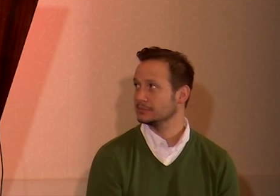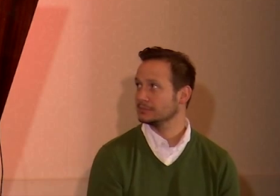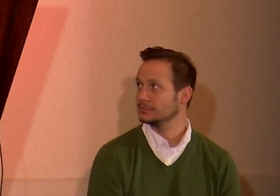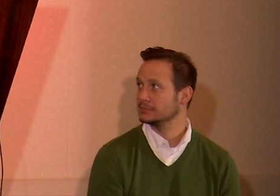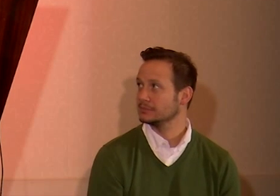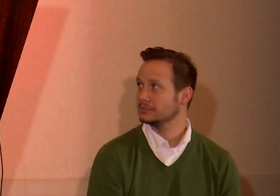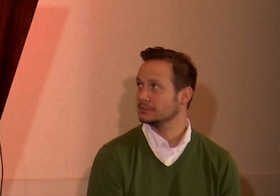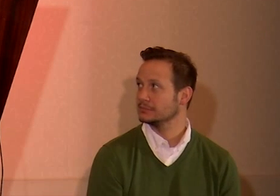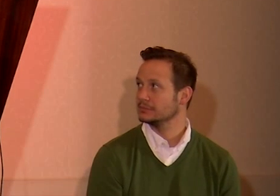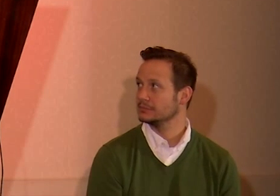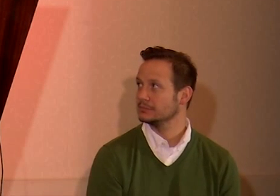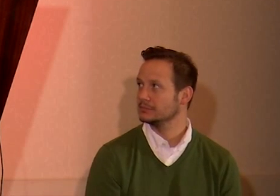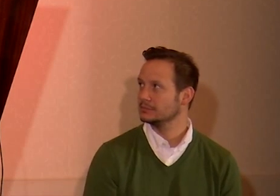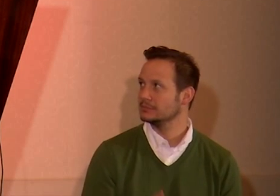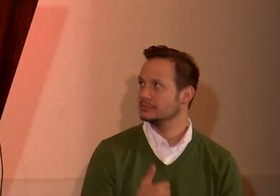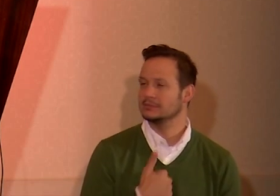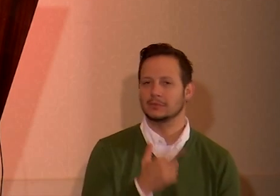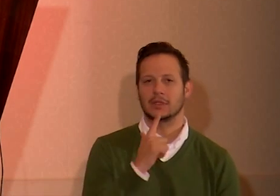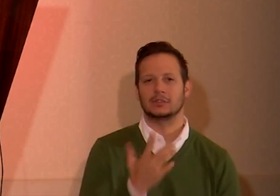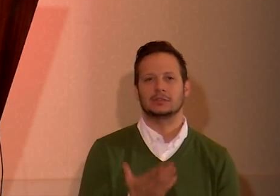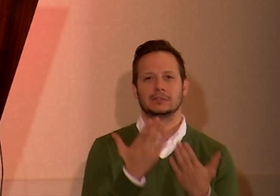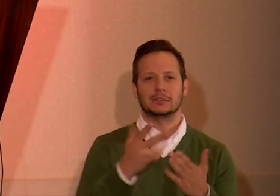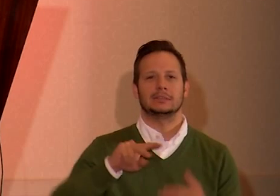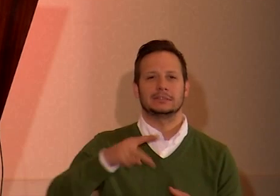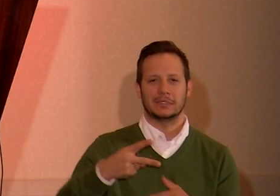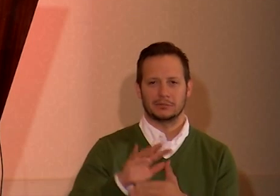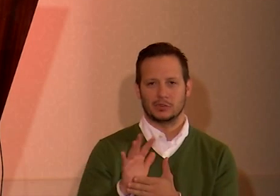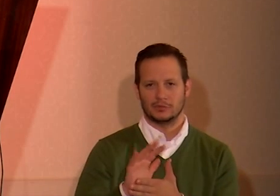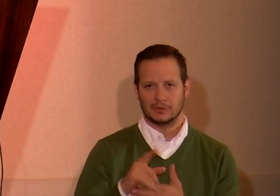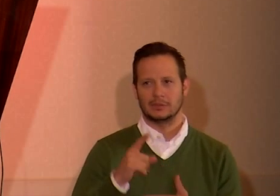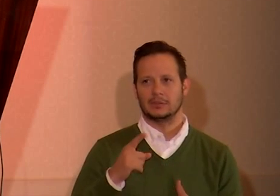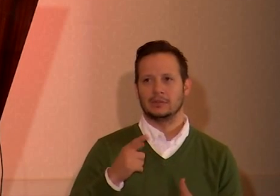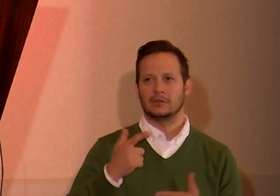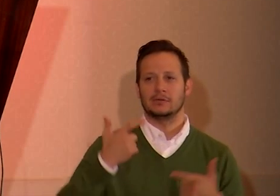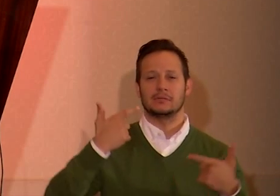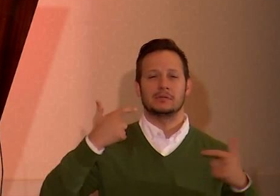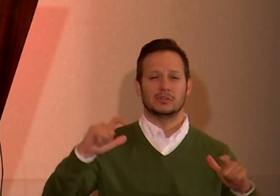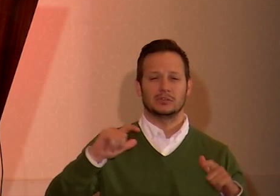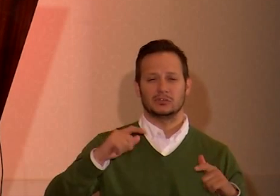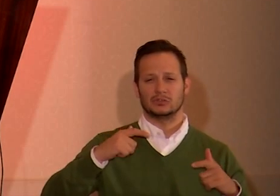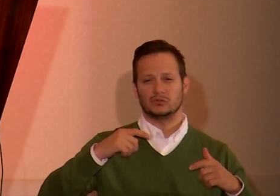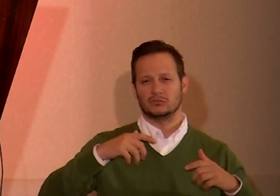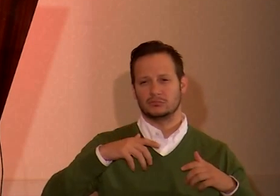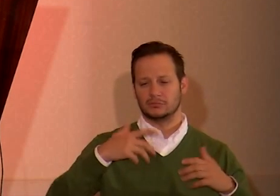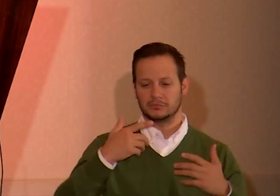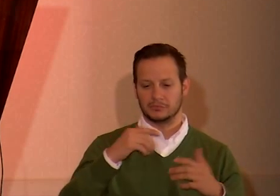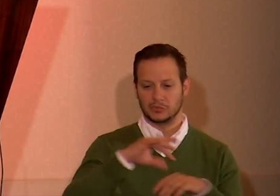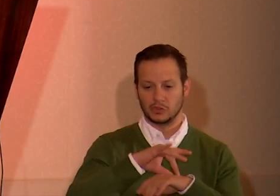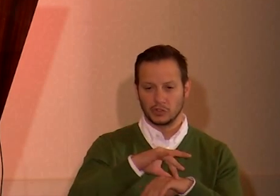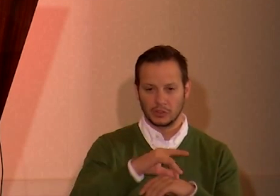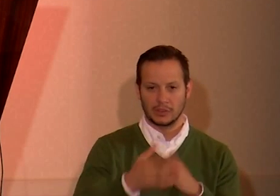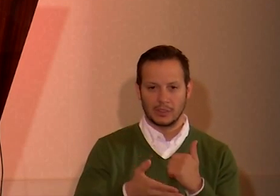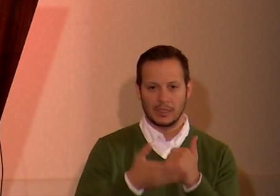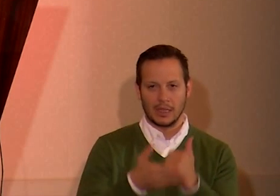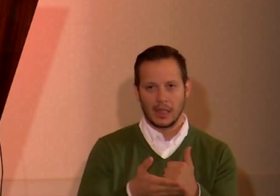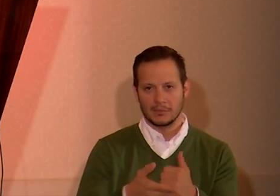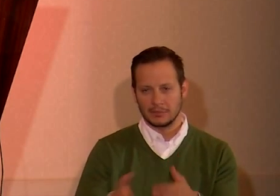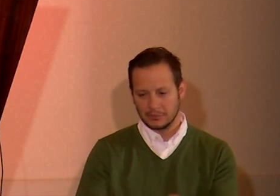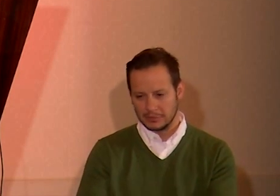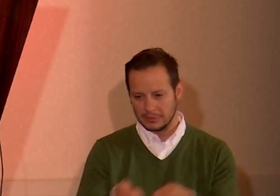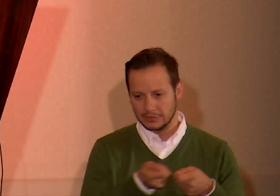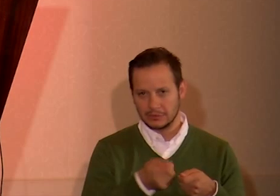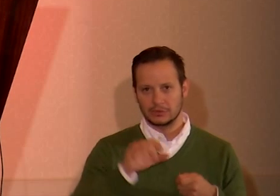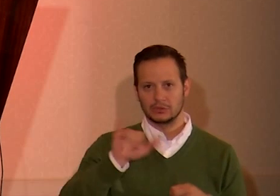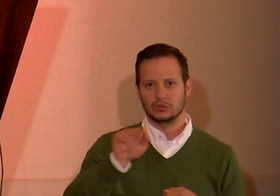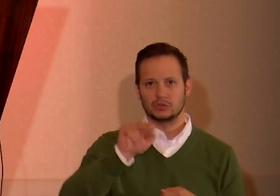I'd suggest you work on a second feature, one in which the same giants in the earth helped to extract Jonah from